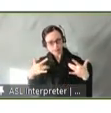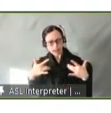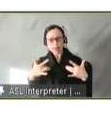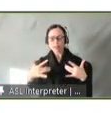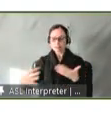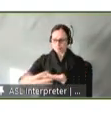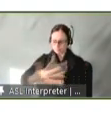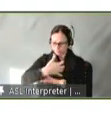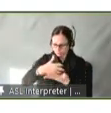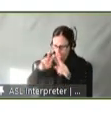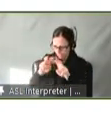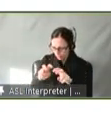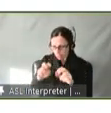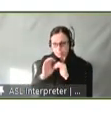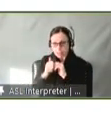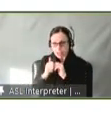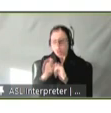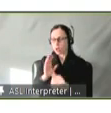them through